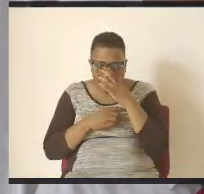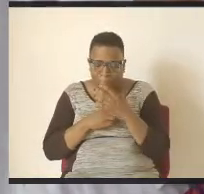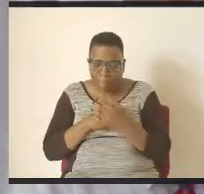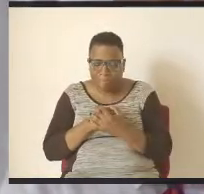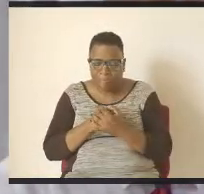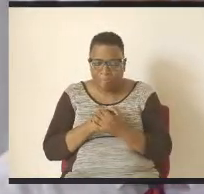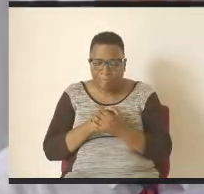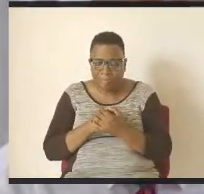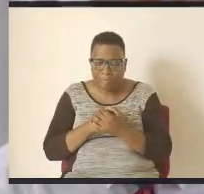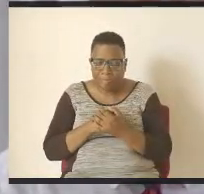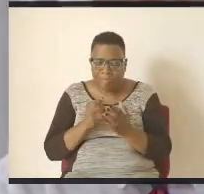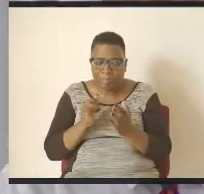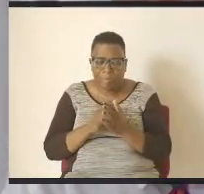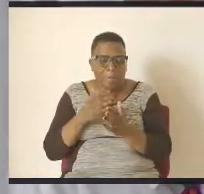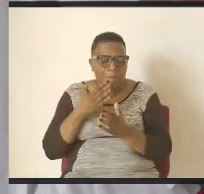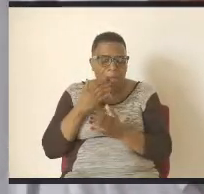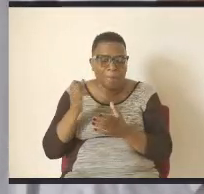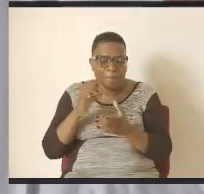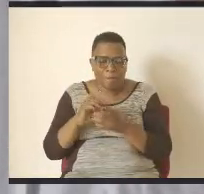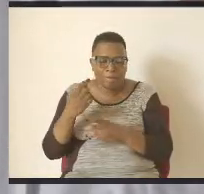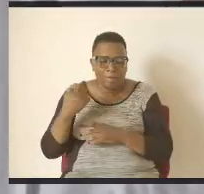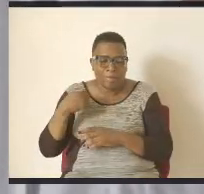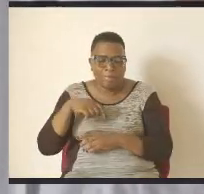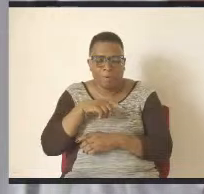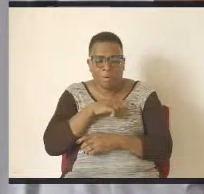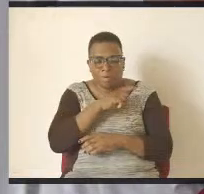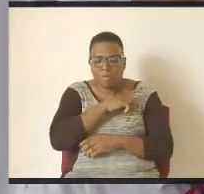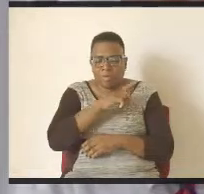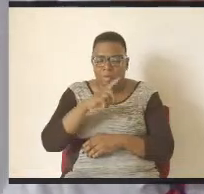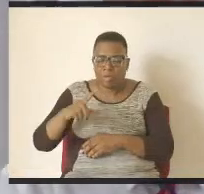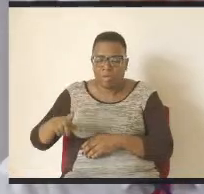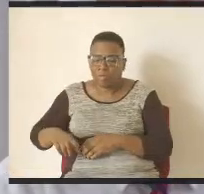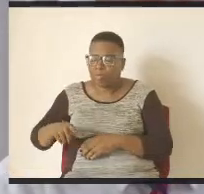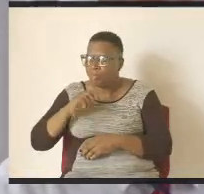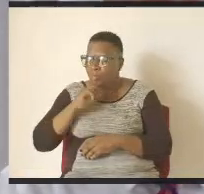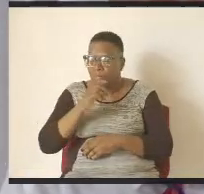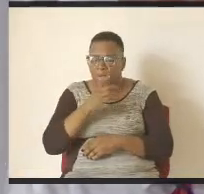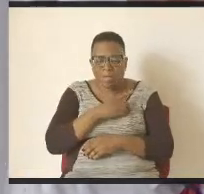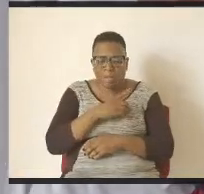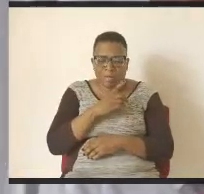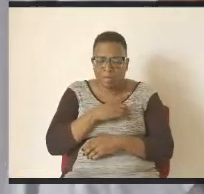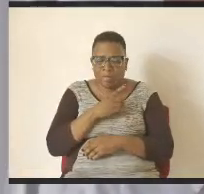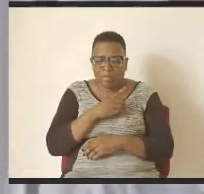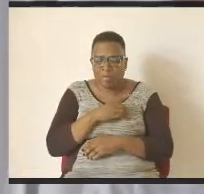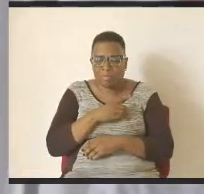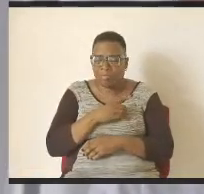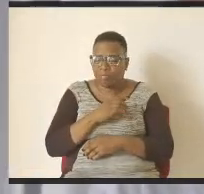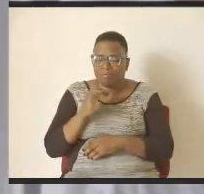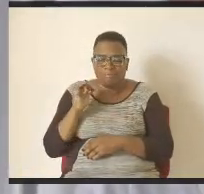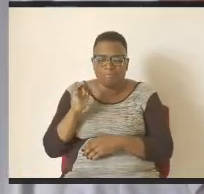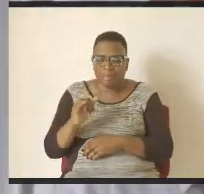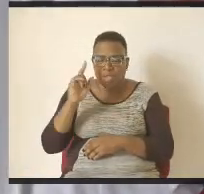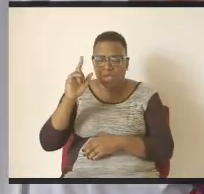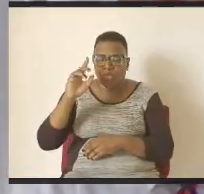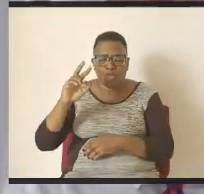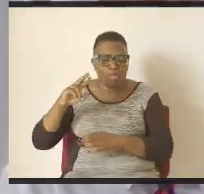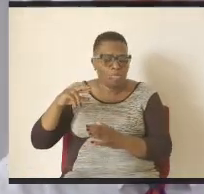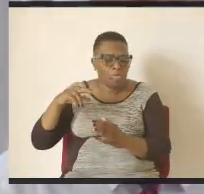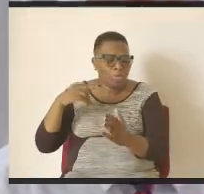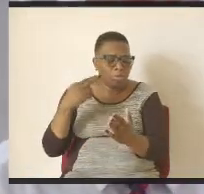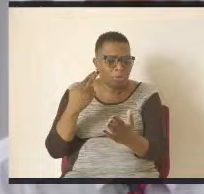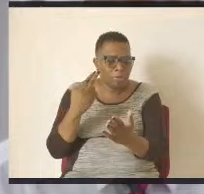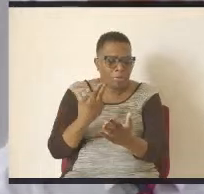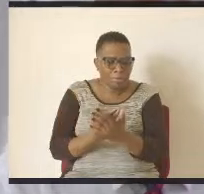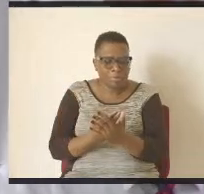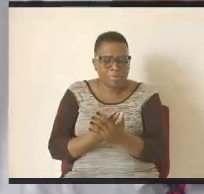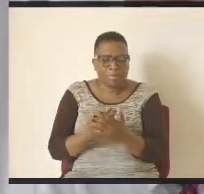the best of us, Lord, so undeserving, and yet you reached out